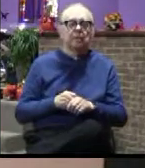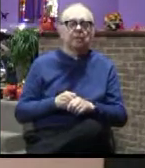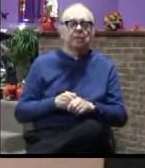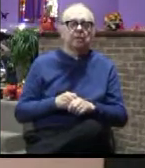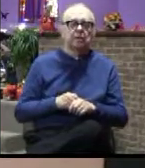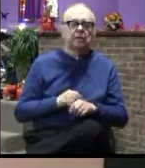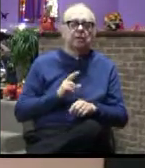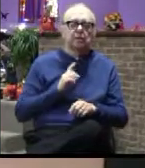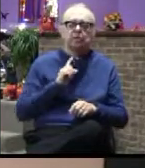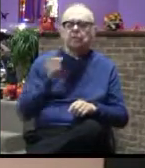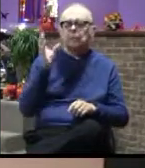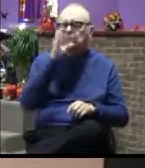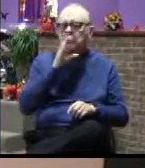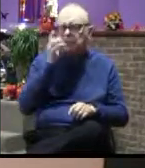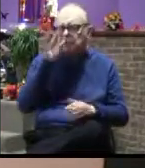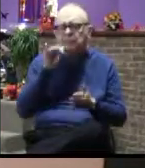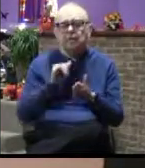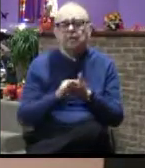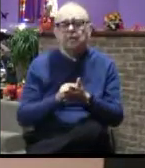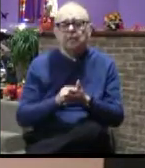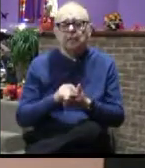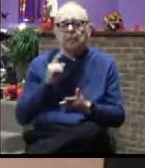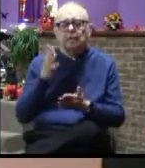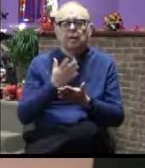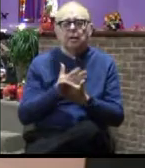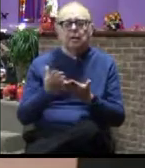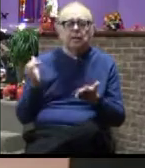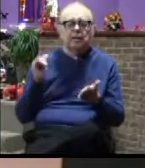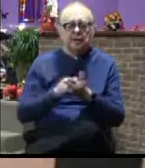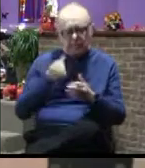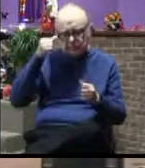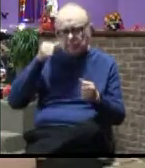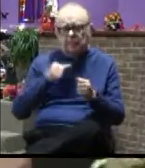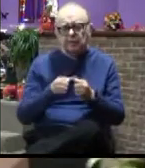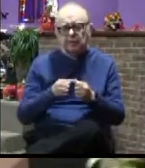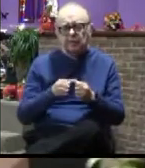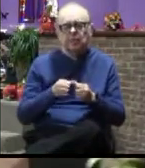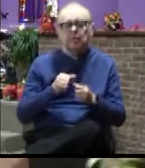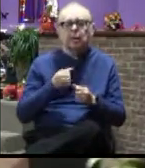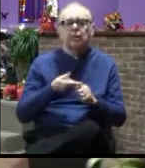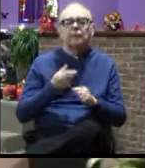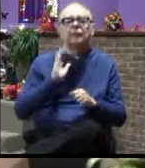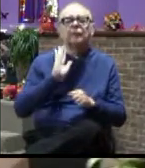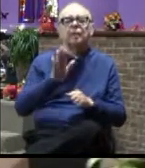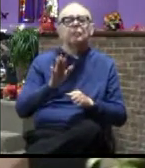And you go looking for that one thing that you remember from your childhood.